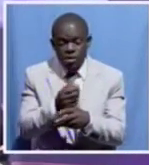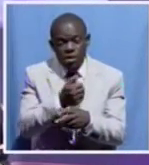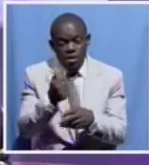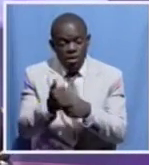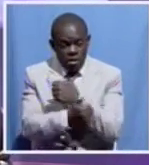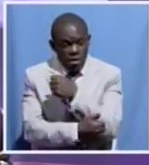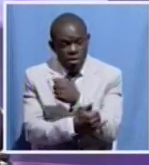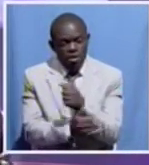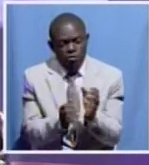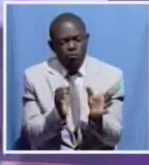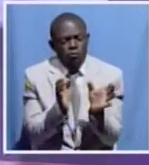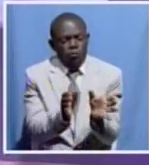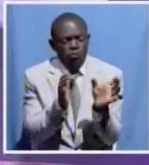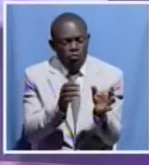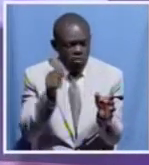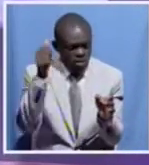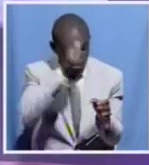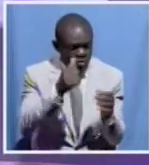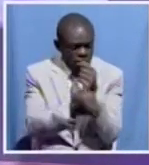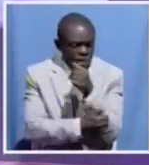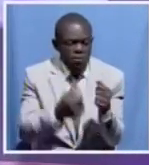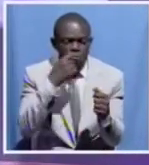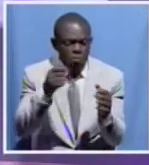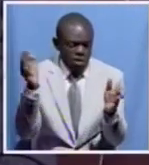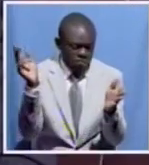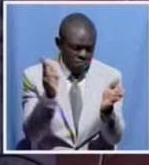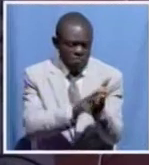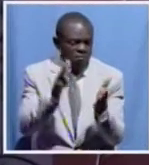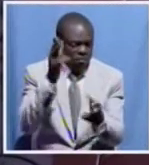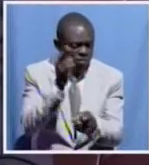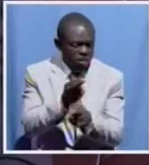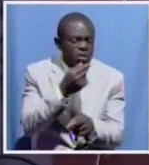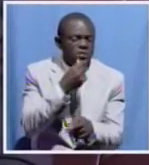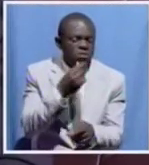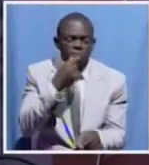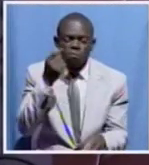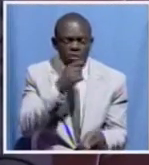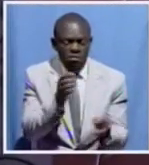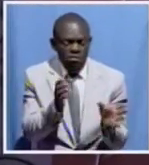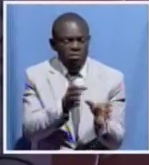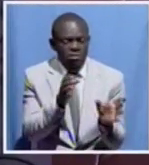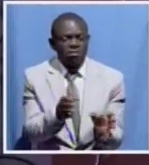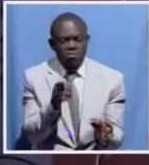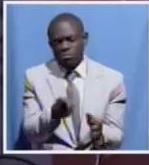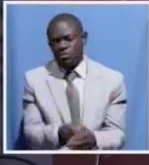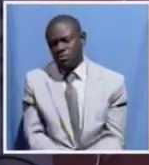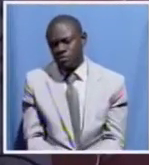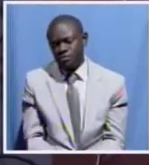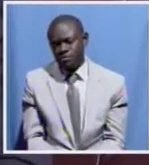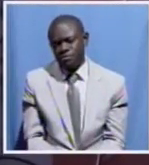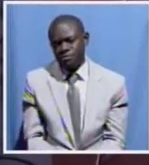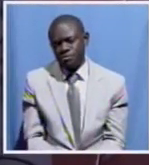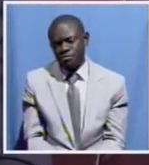have African countries accept these rights as rights that should be fundamental